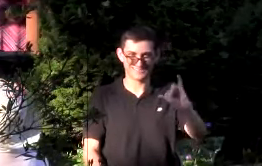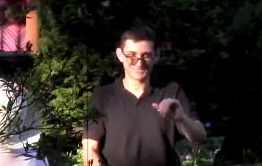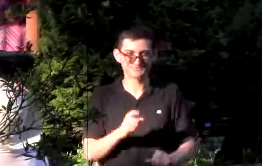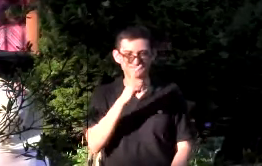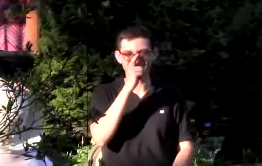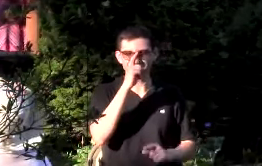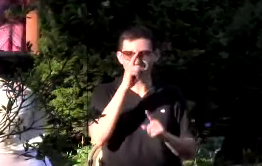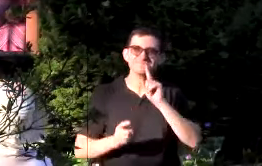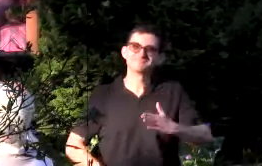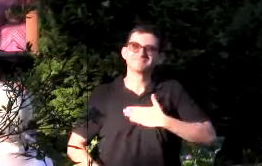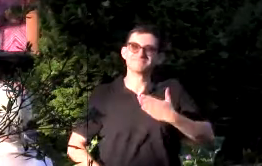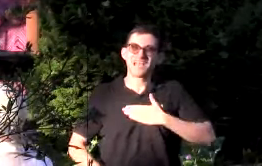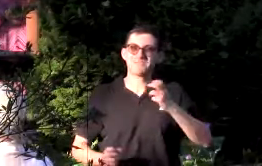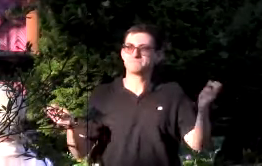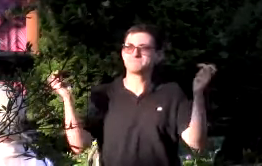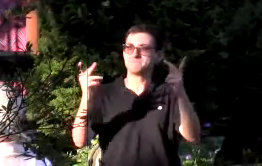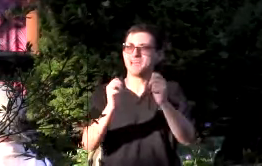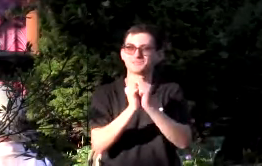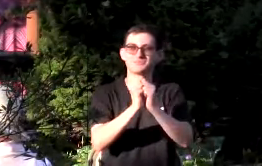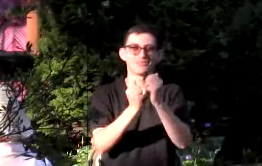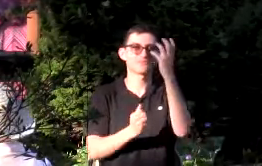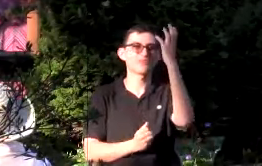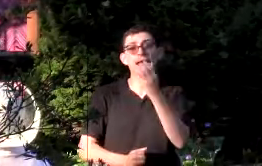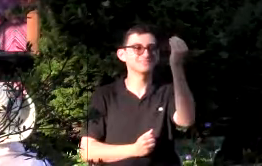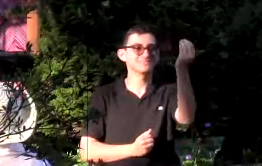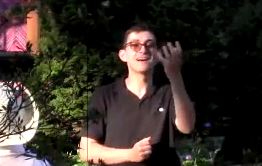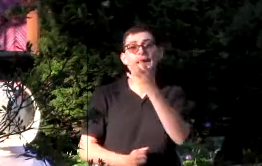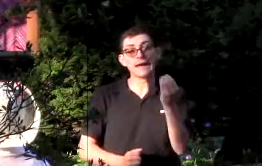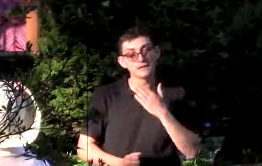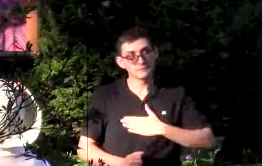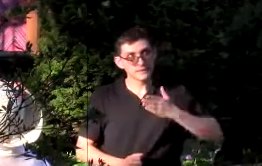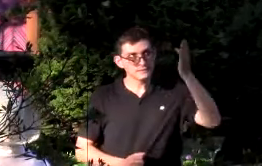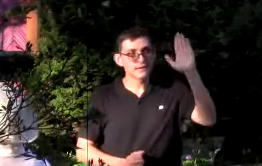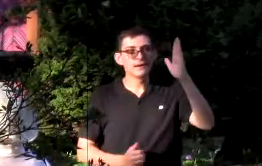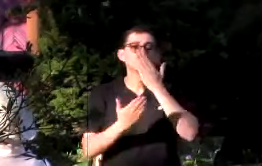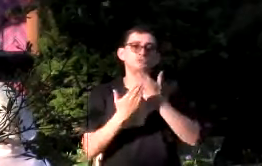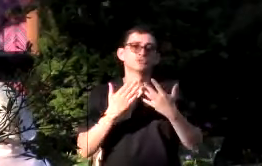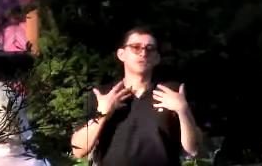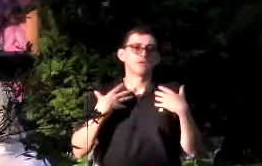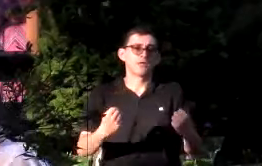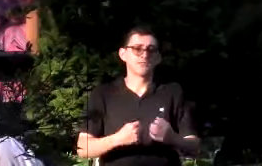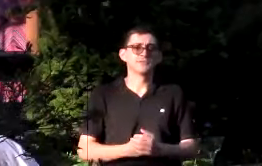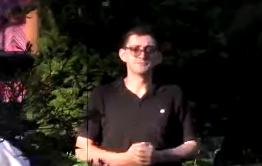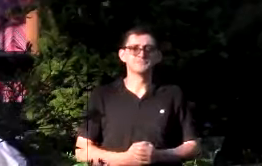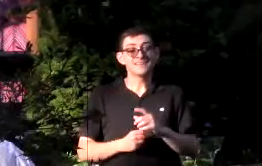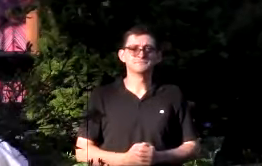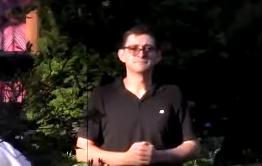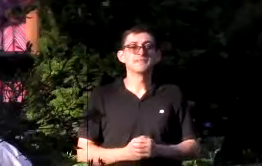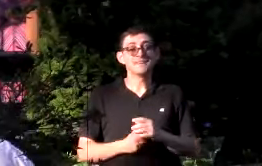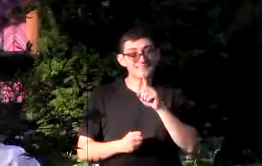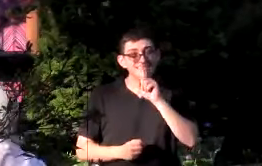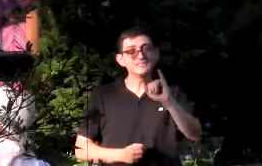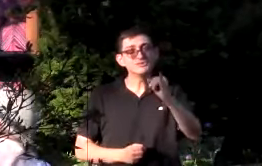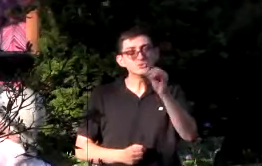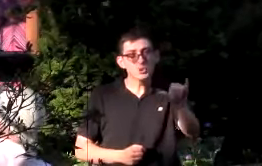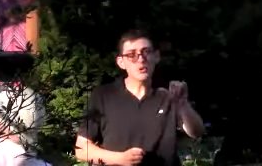to be together. It's a joy to be outside in, and please God, in good health. A joy to be able to be joyful, right? We